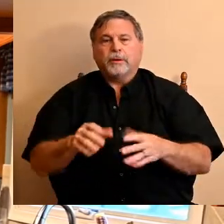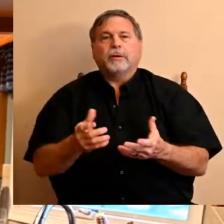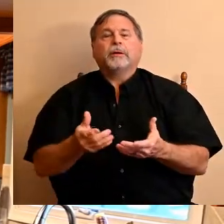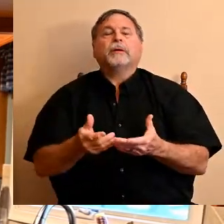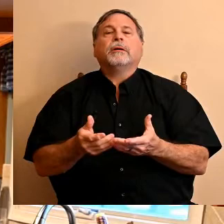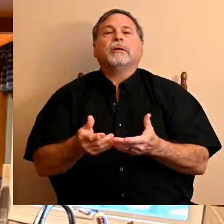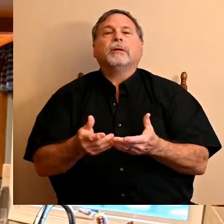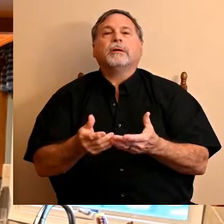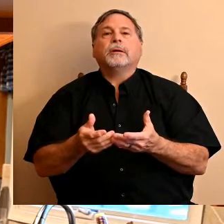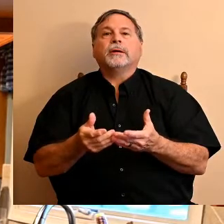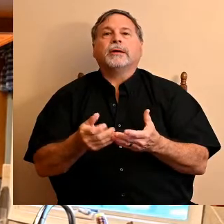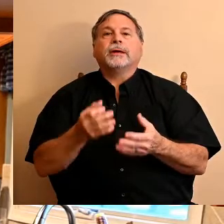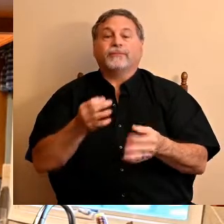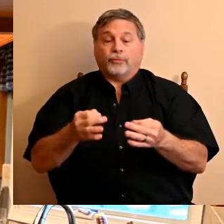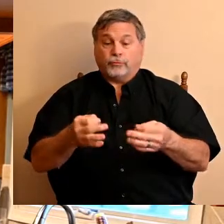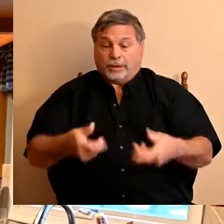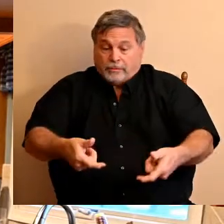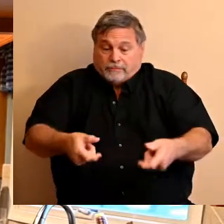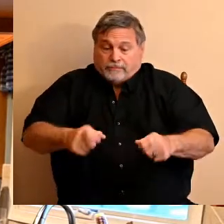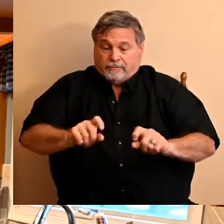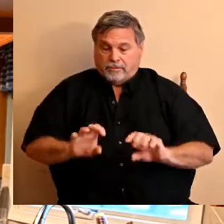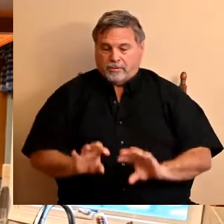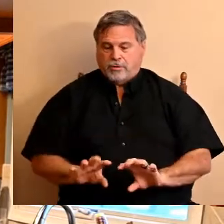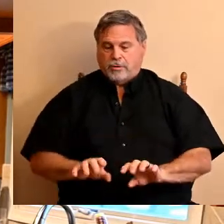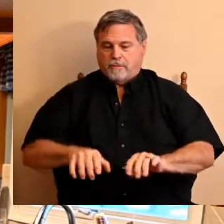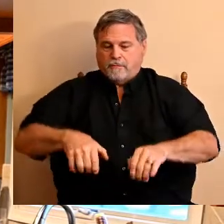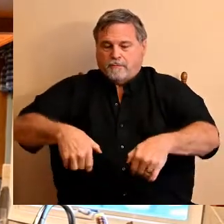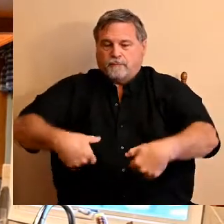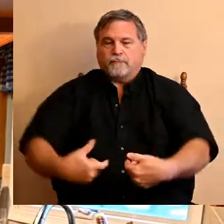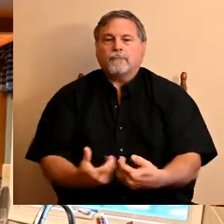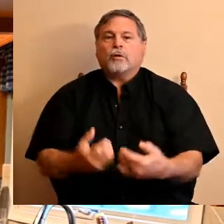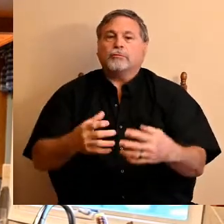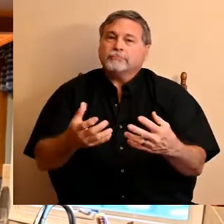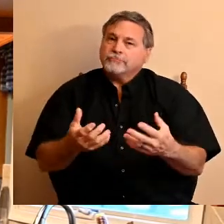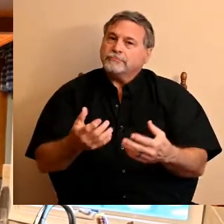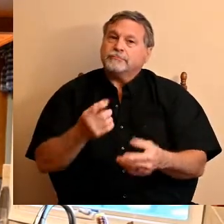bit, and then you're going to continue rolling it.